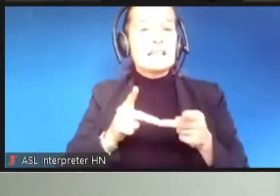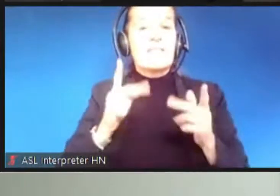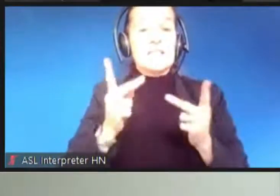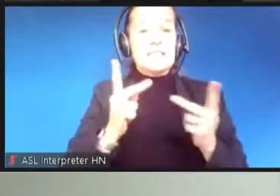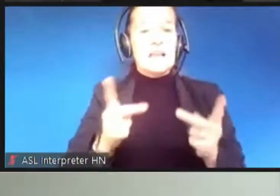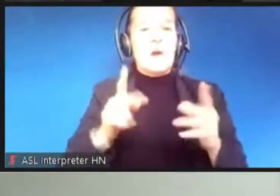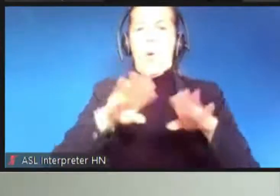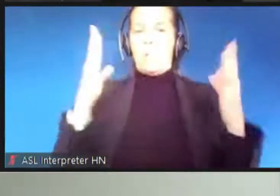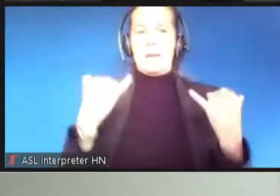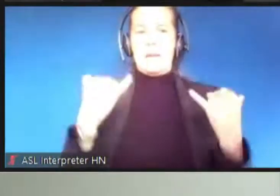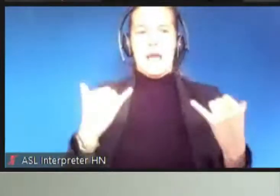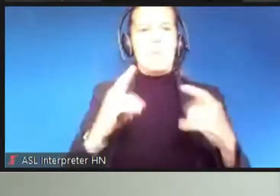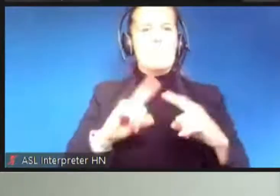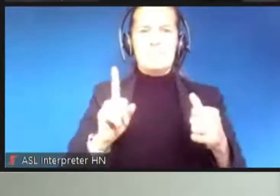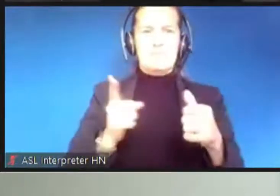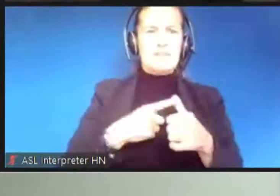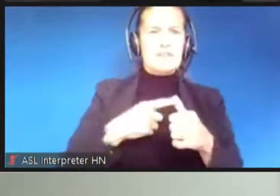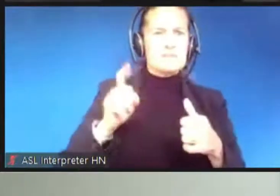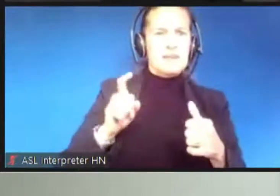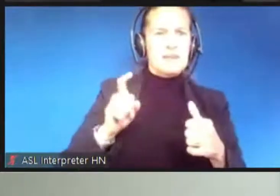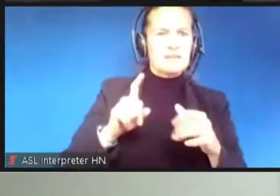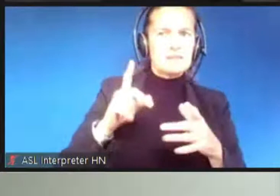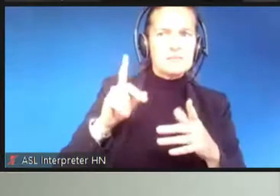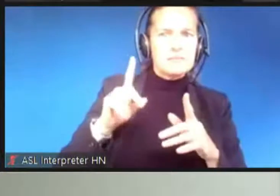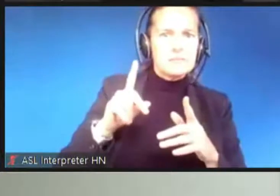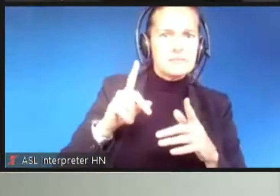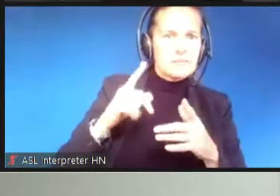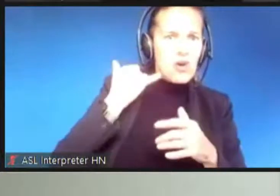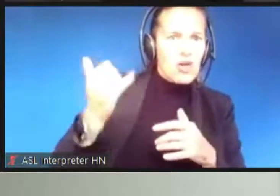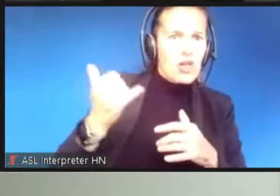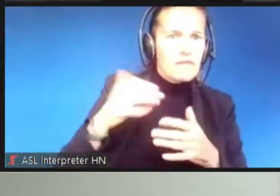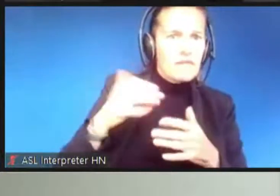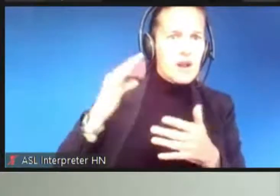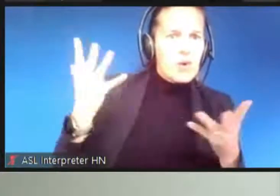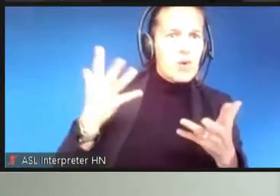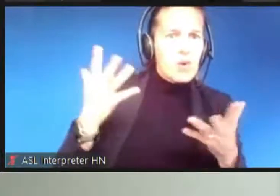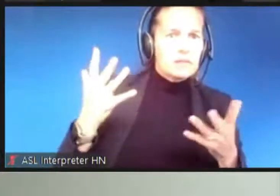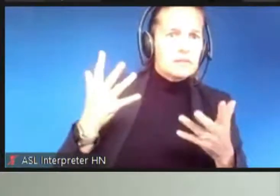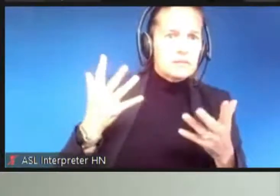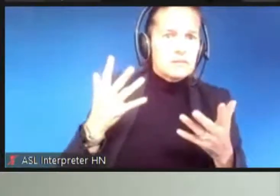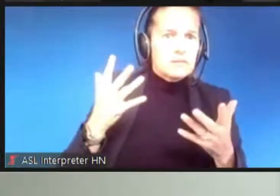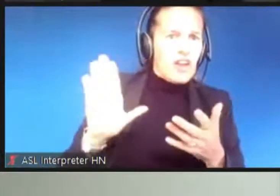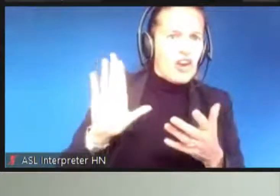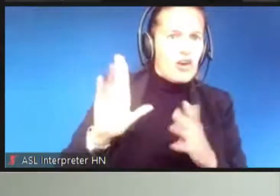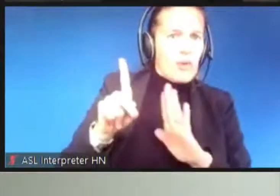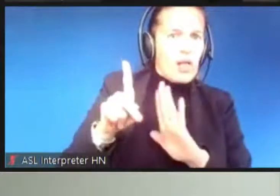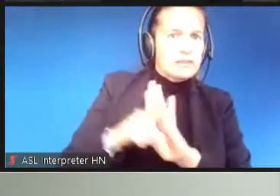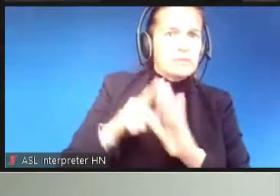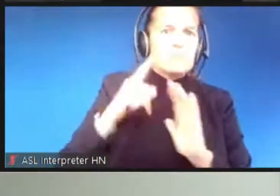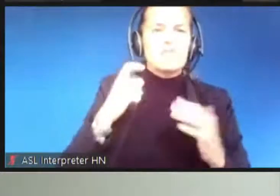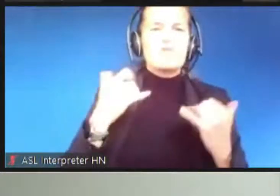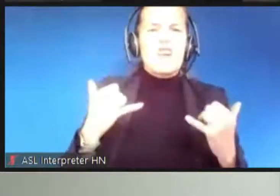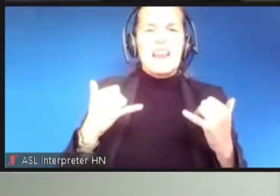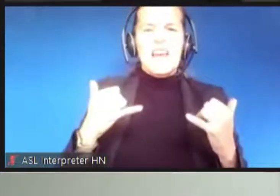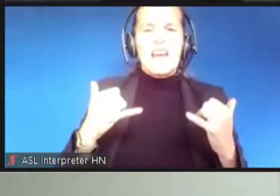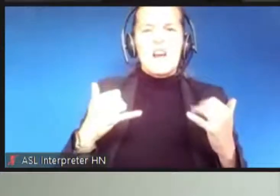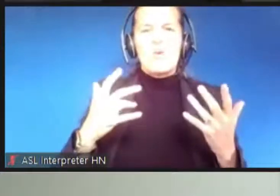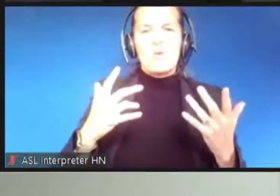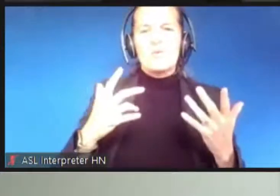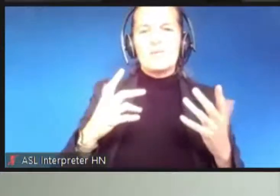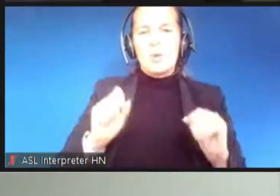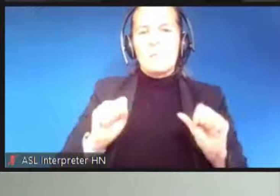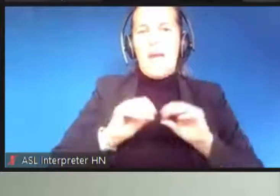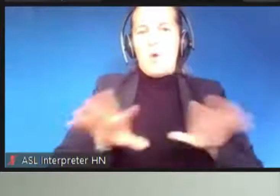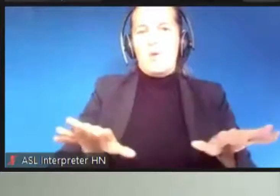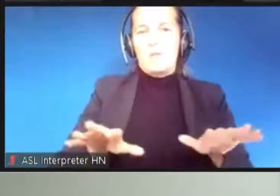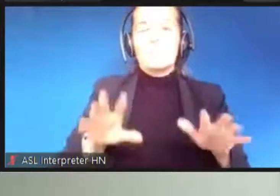what that facility allows. There are restrictions if there have been recent outbreaks. At this point, the county, though, fulfills the